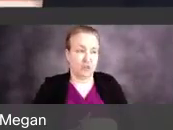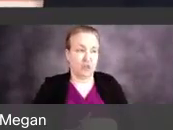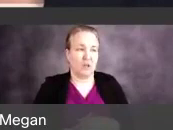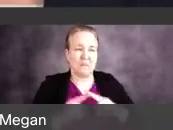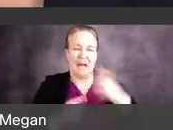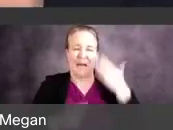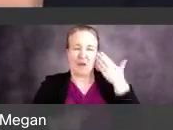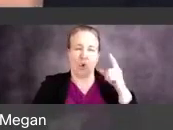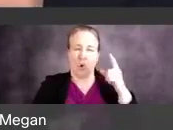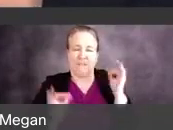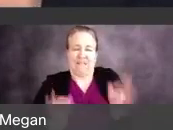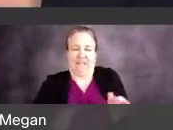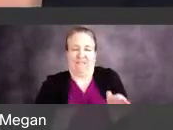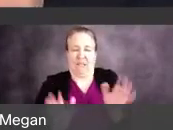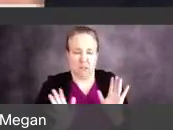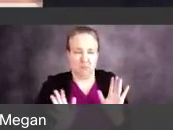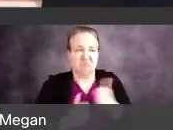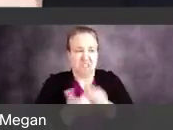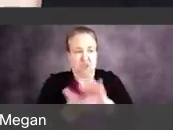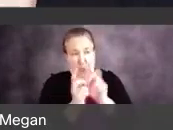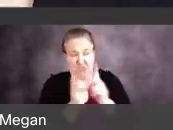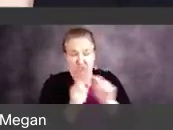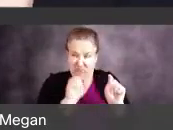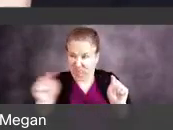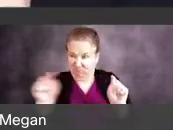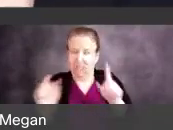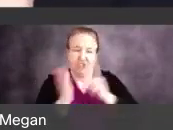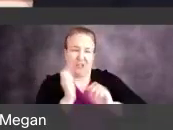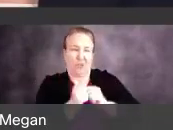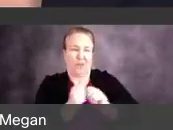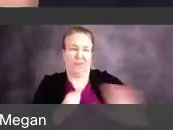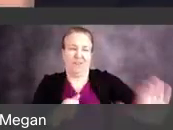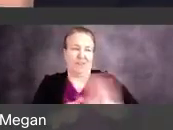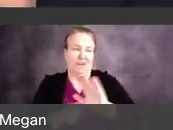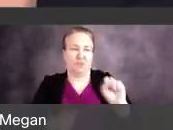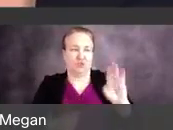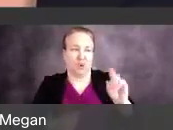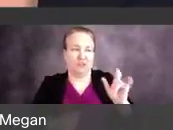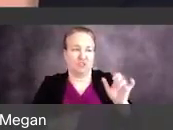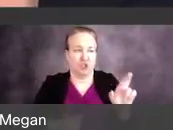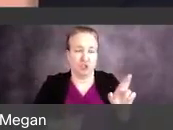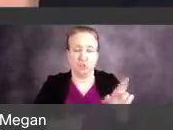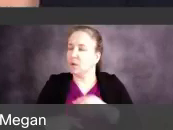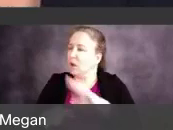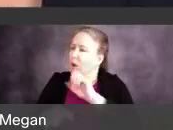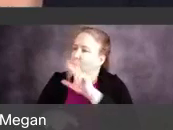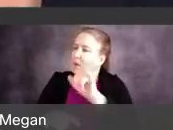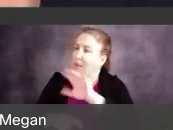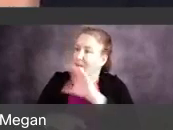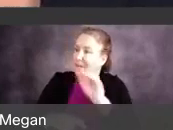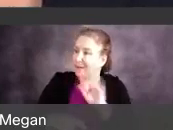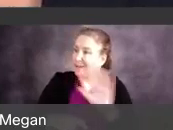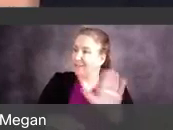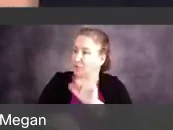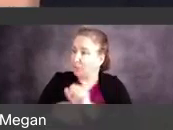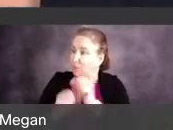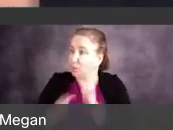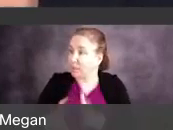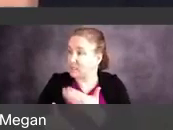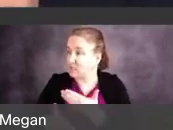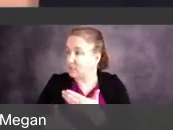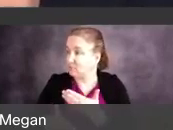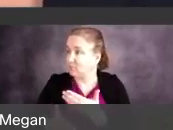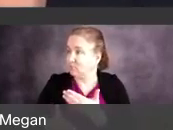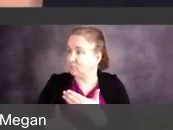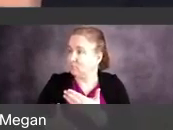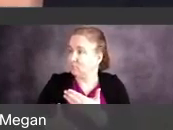not certain. Each district would really need to check with their solicitor. What about Montgomery County on its employees that are dealing